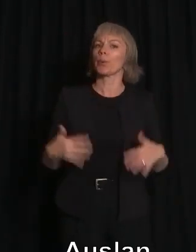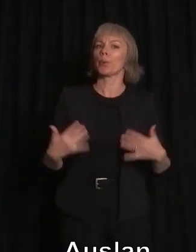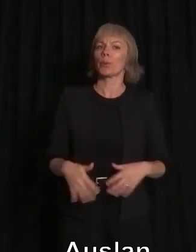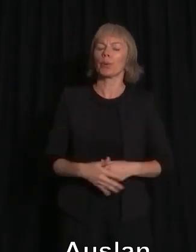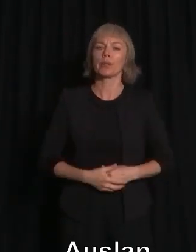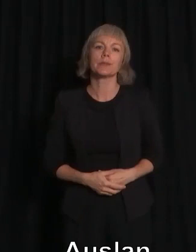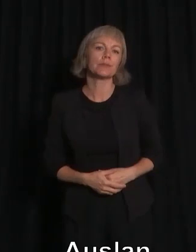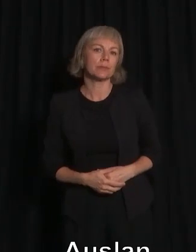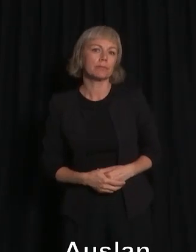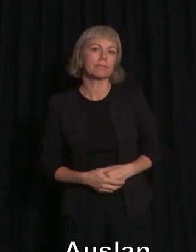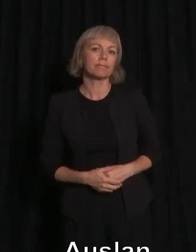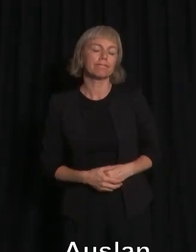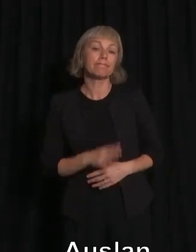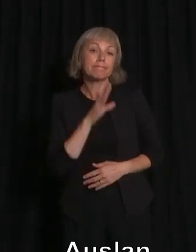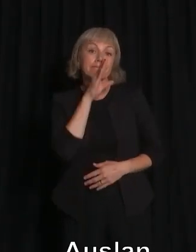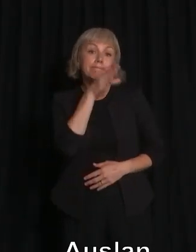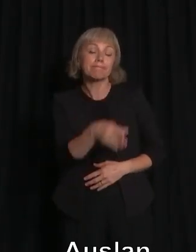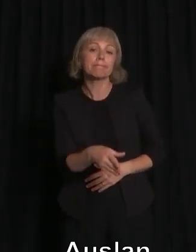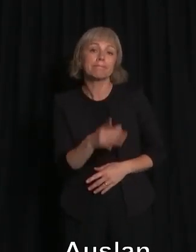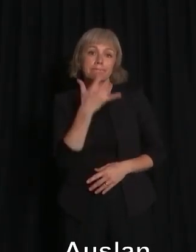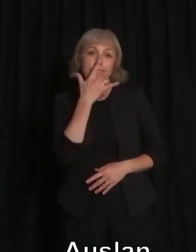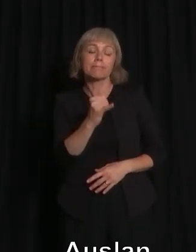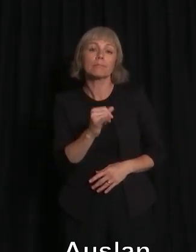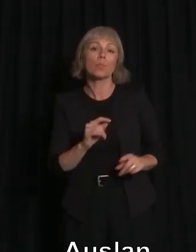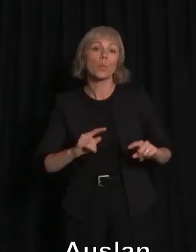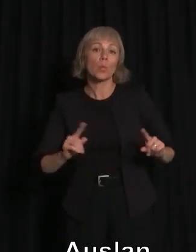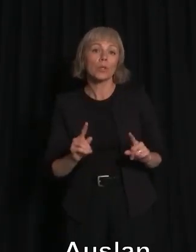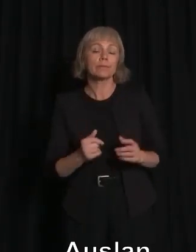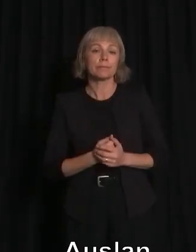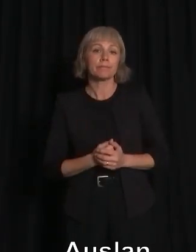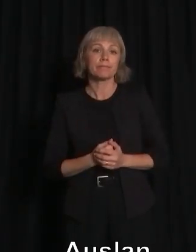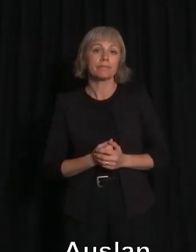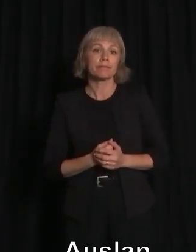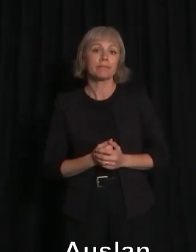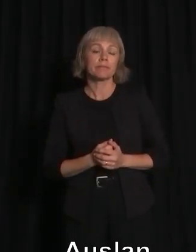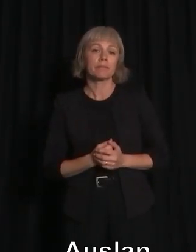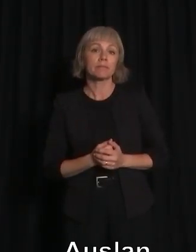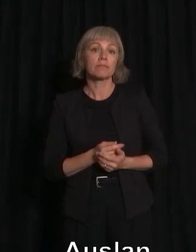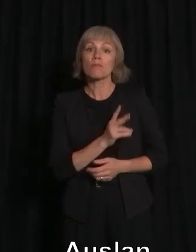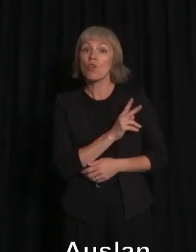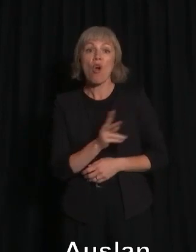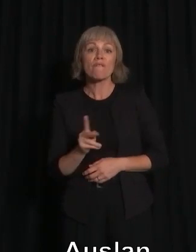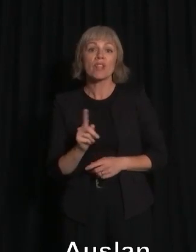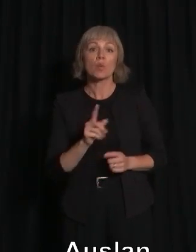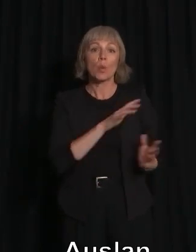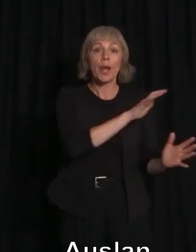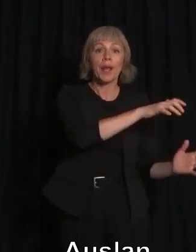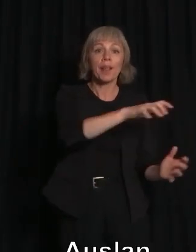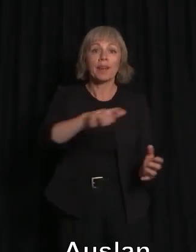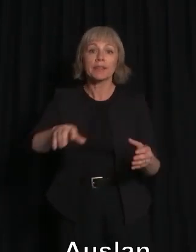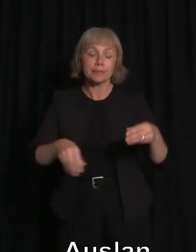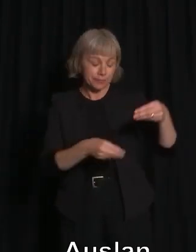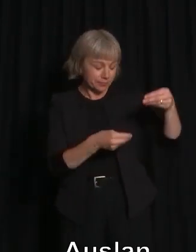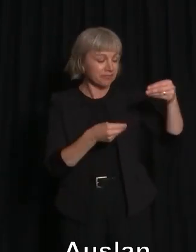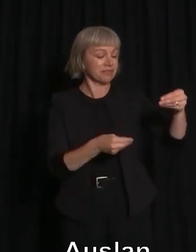Sadly, the first threads in my hands are often red, dripping with